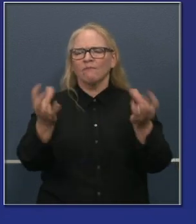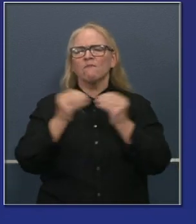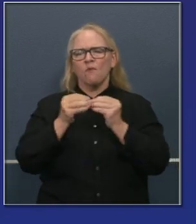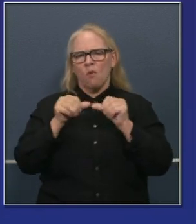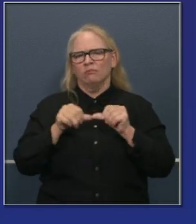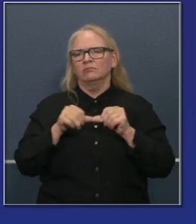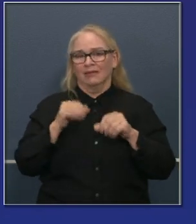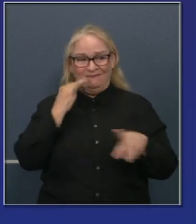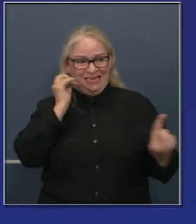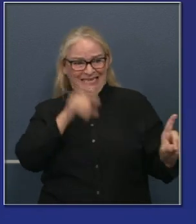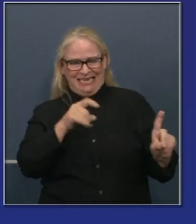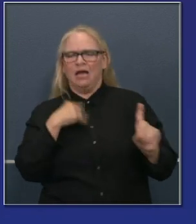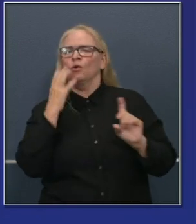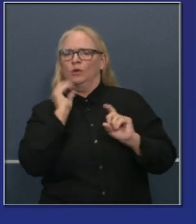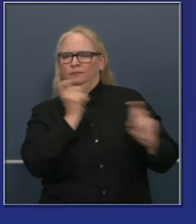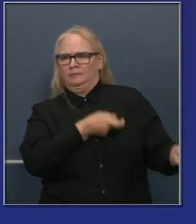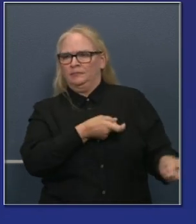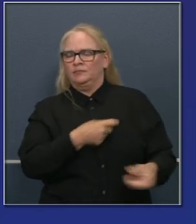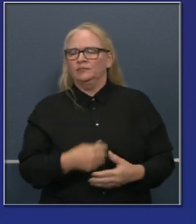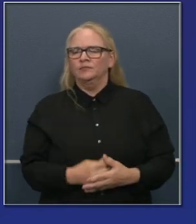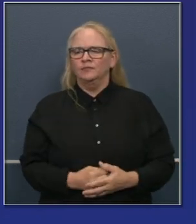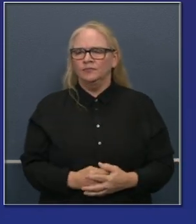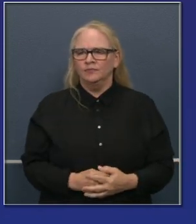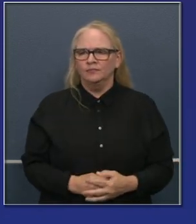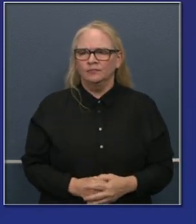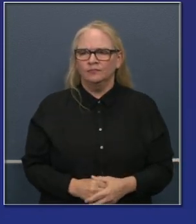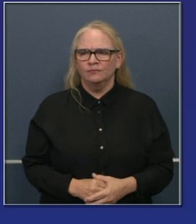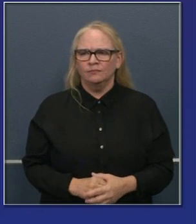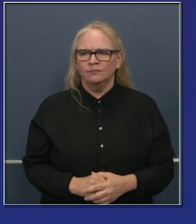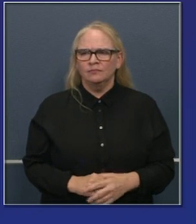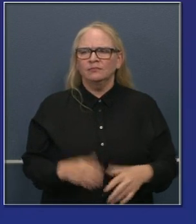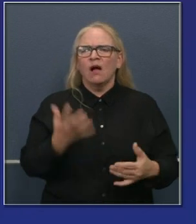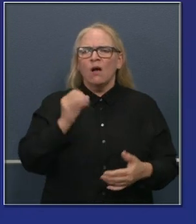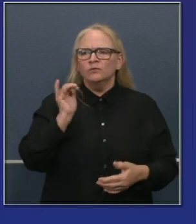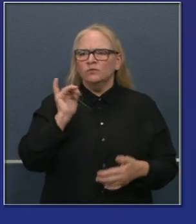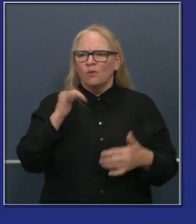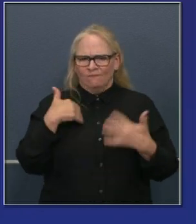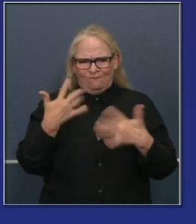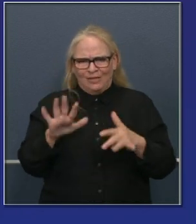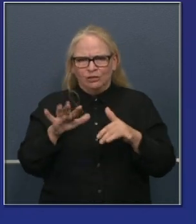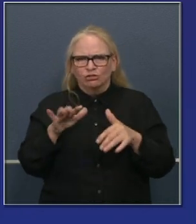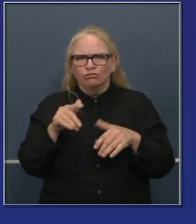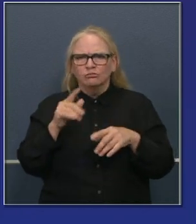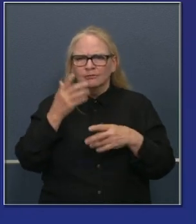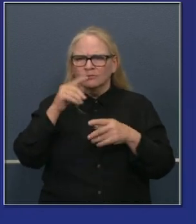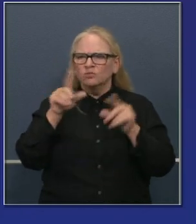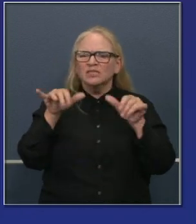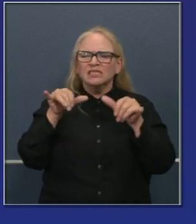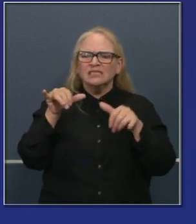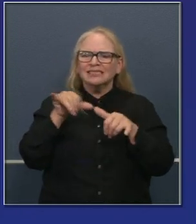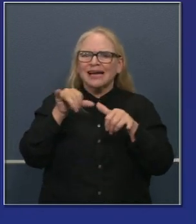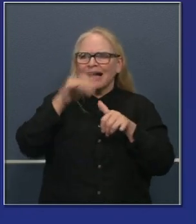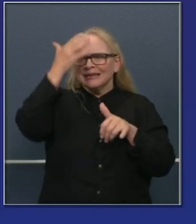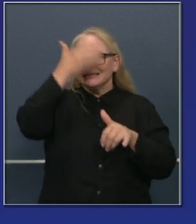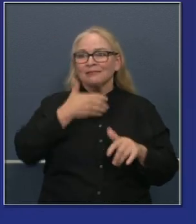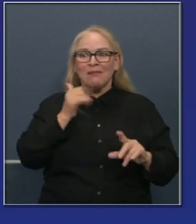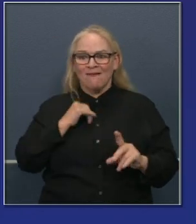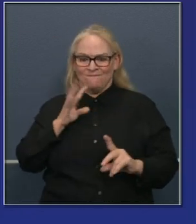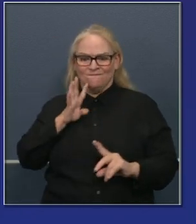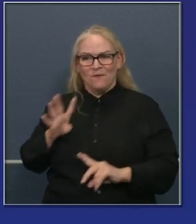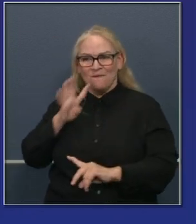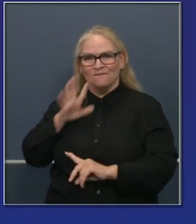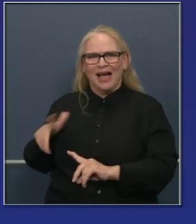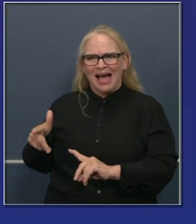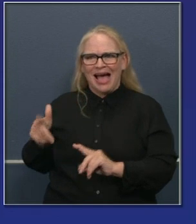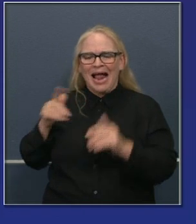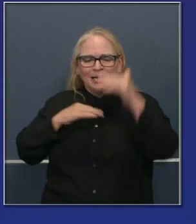Yes, we considered the size of face masks, recognizing that my 4 or 5-year-olds,